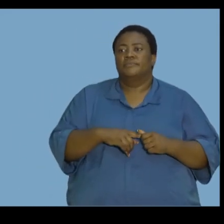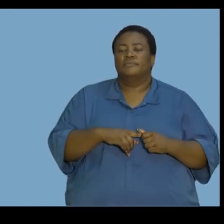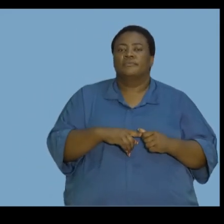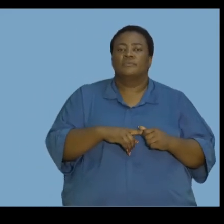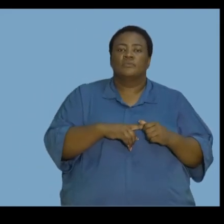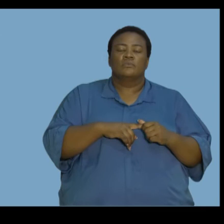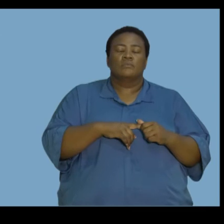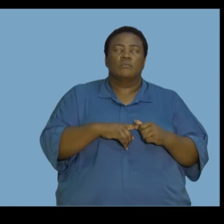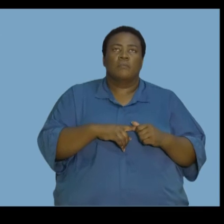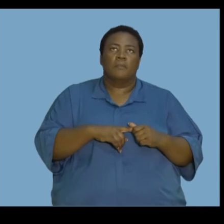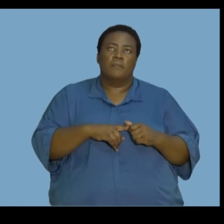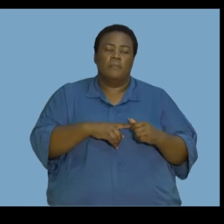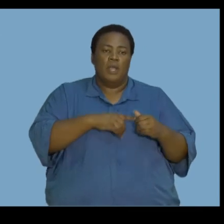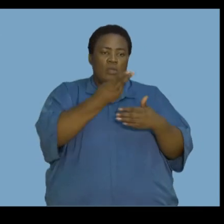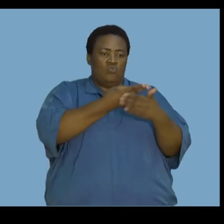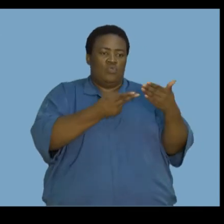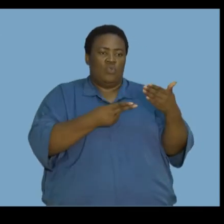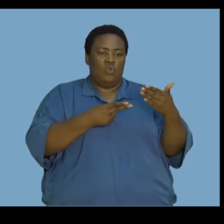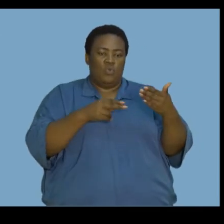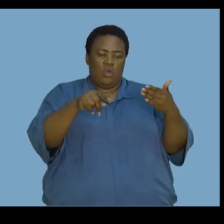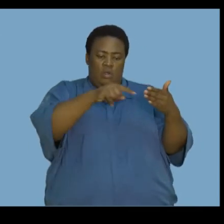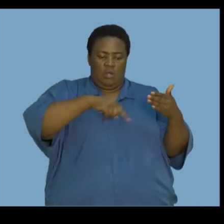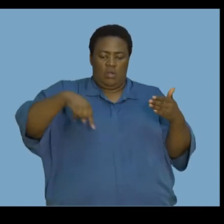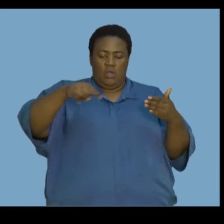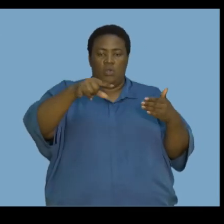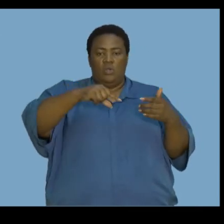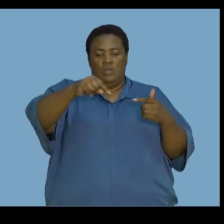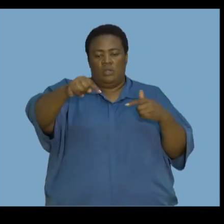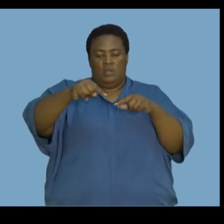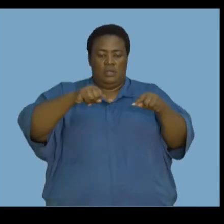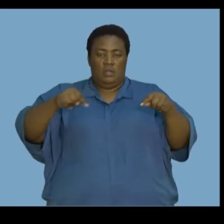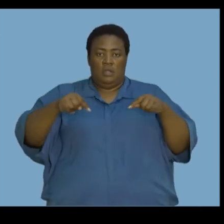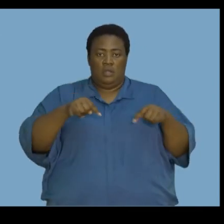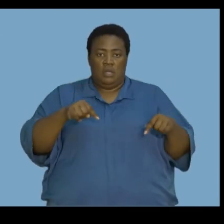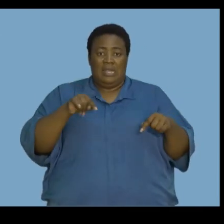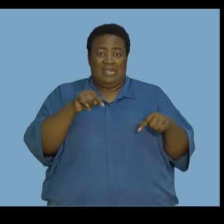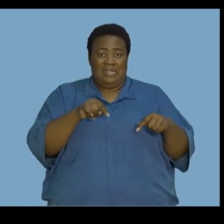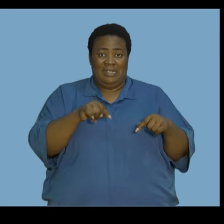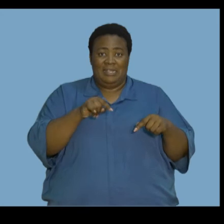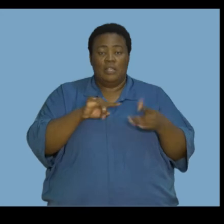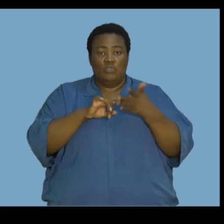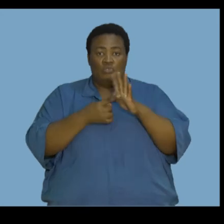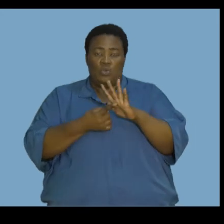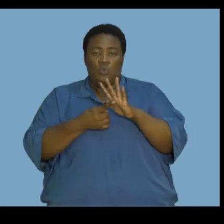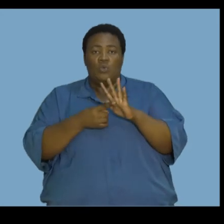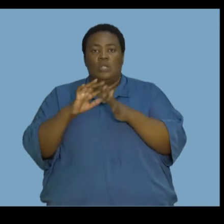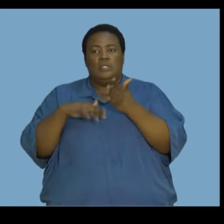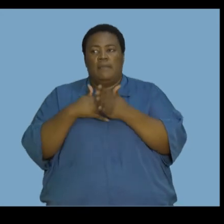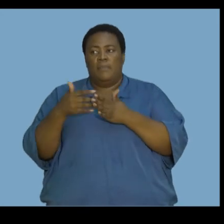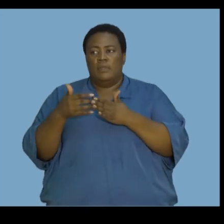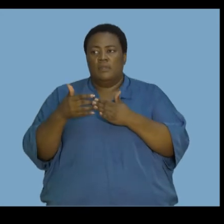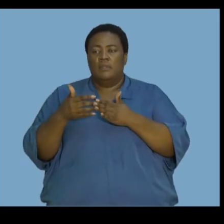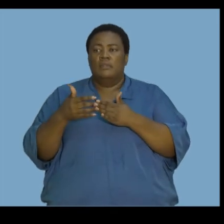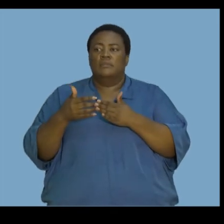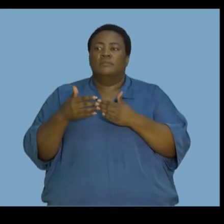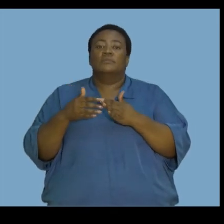pie chart to represent the data in the table. Show all your calculations, and that's a